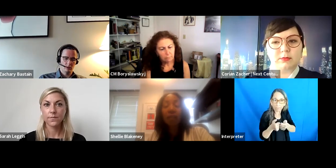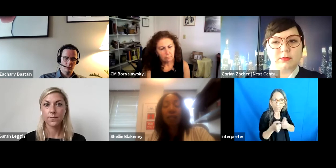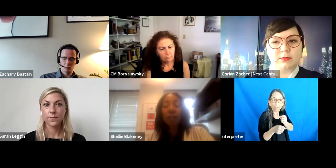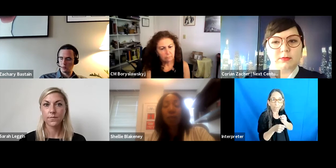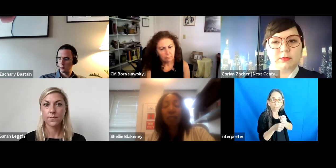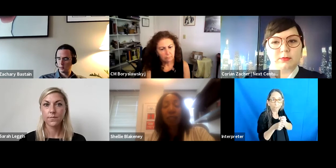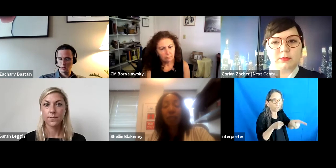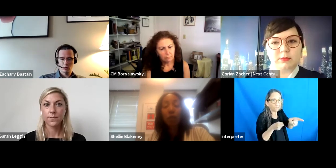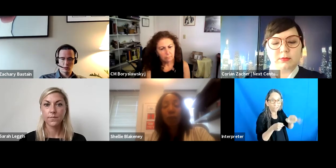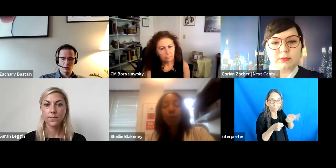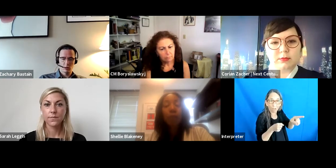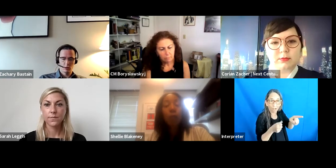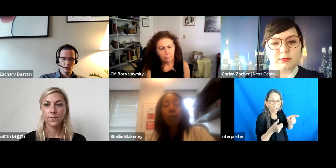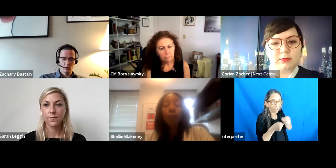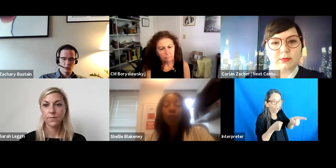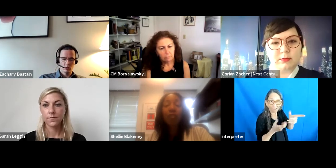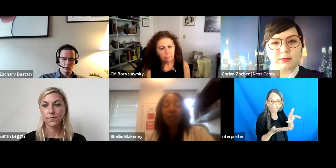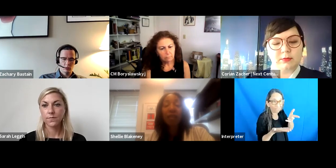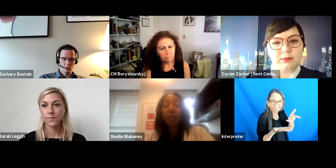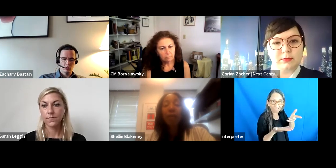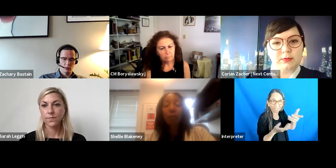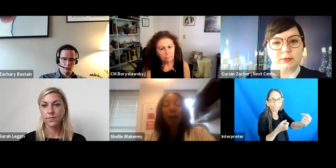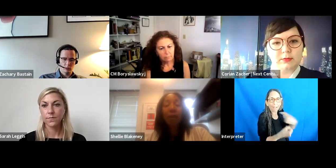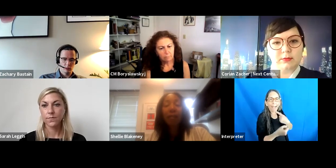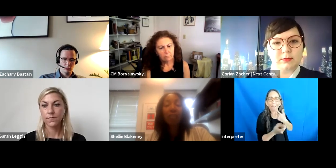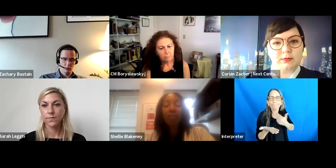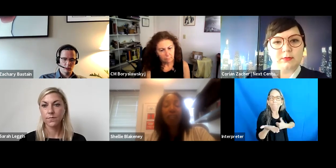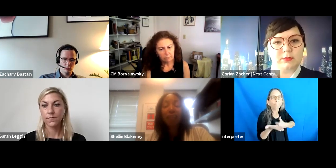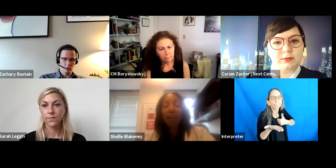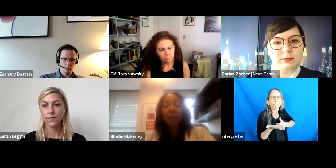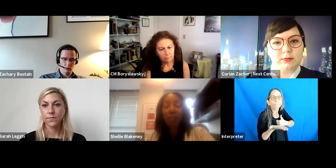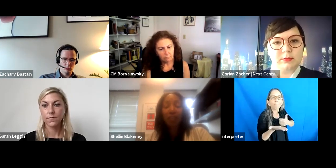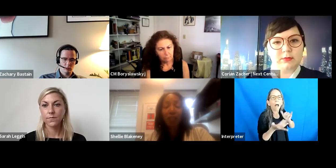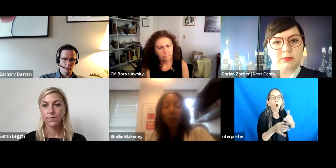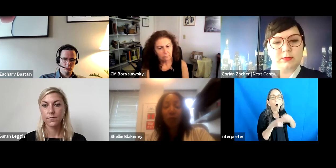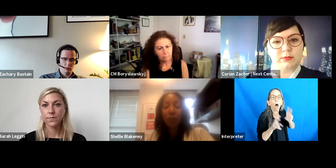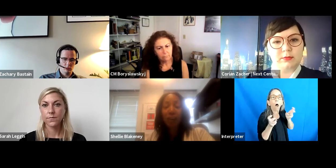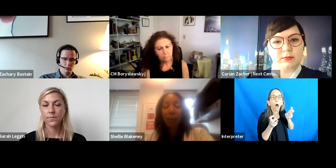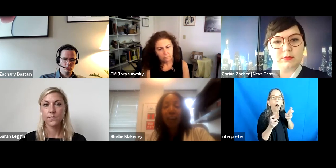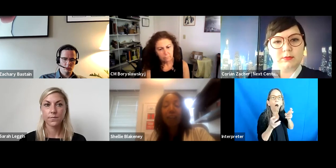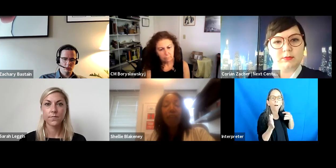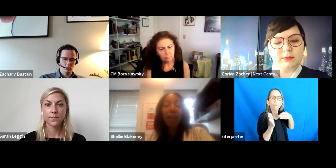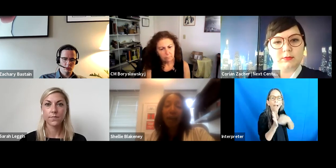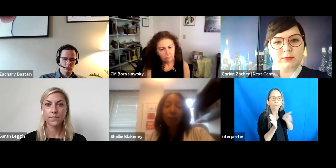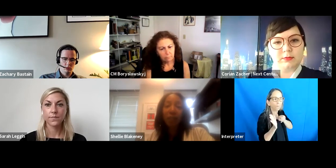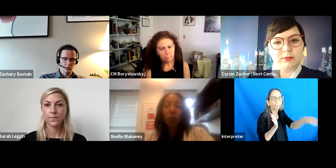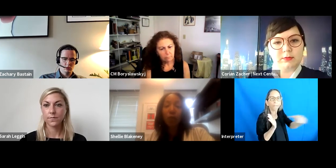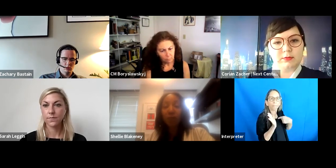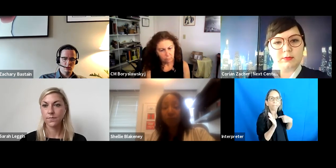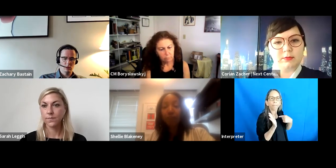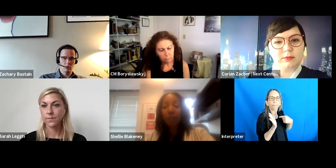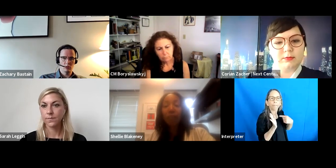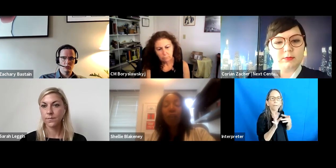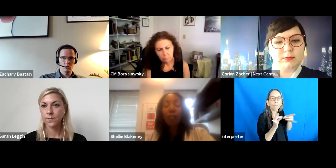has not been delivered. And we refer to that as the bounce back messaging that I had mentioned before. And if that happens, we